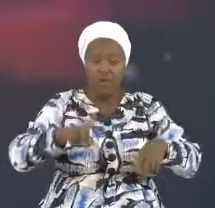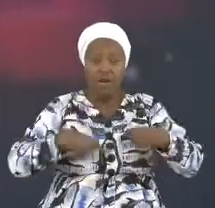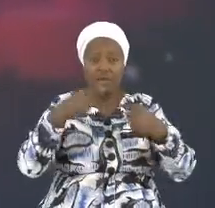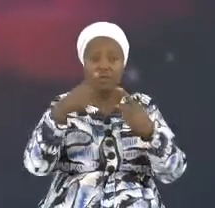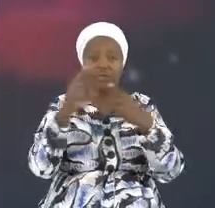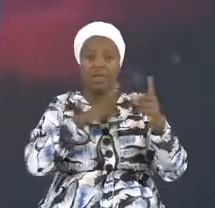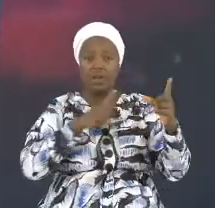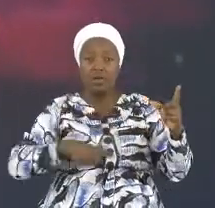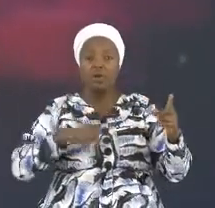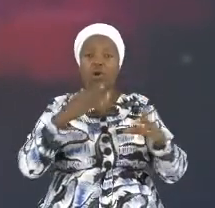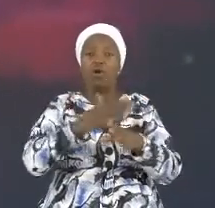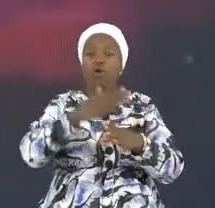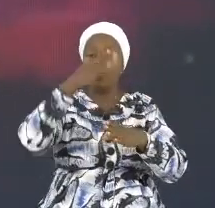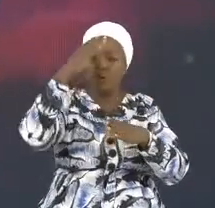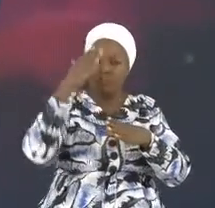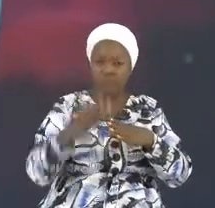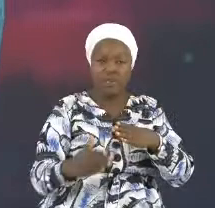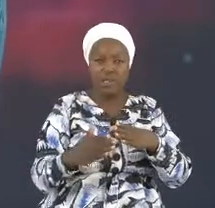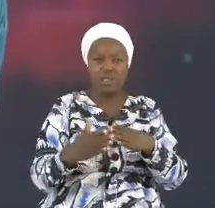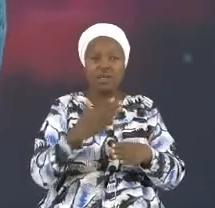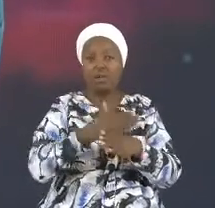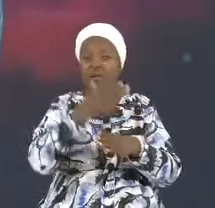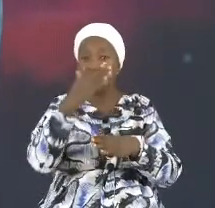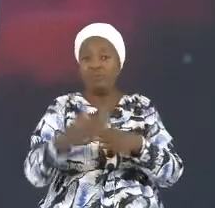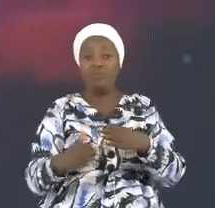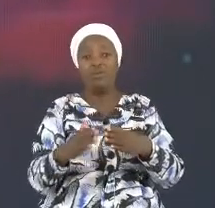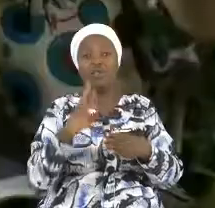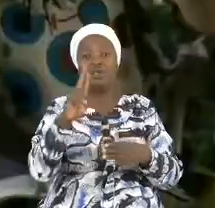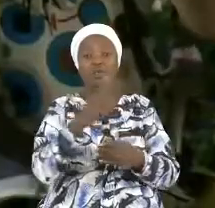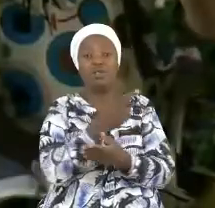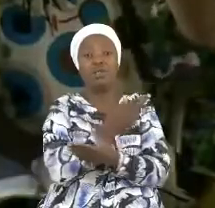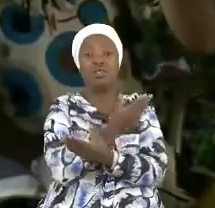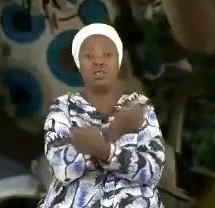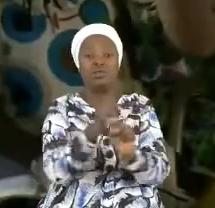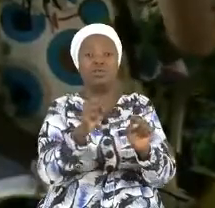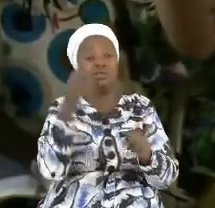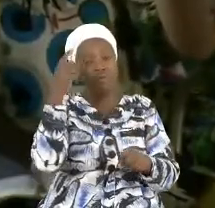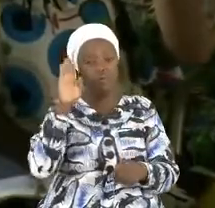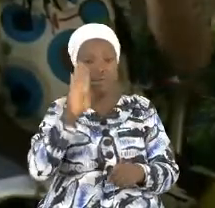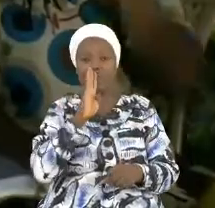total redemption will be for you in Jesus' name.